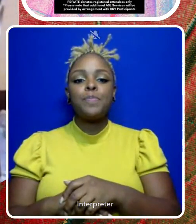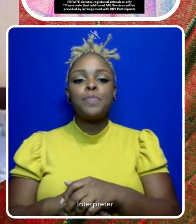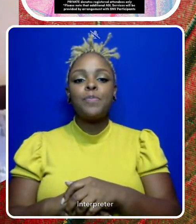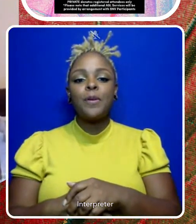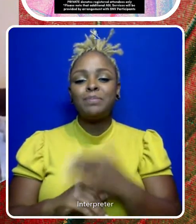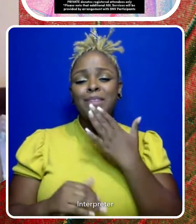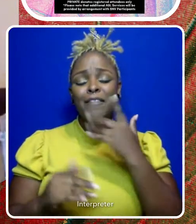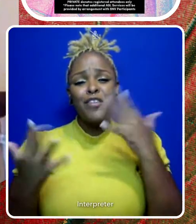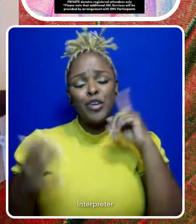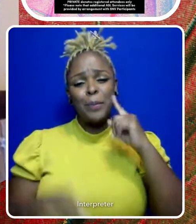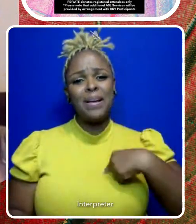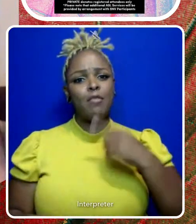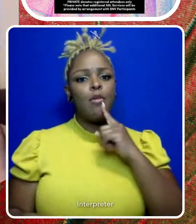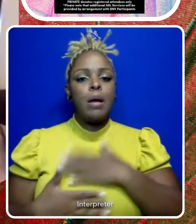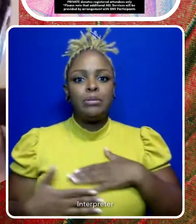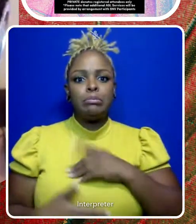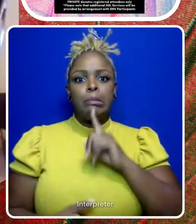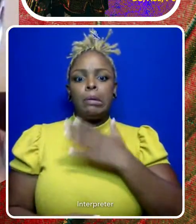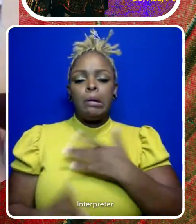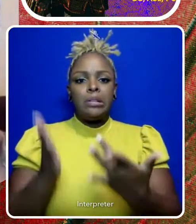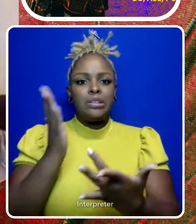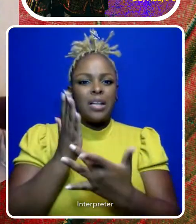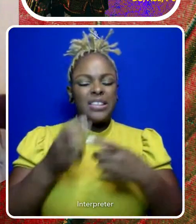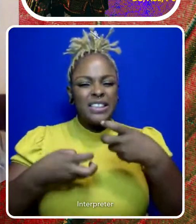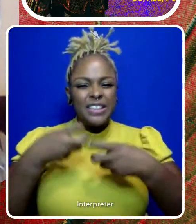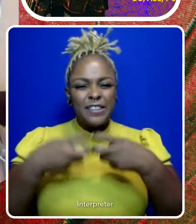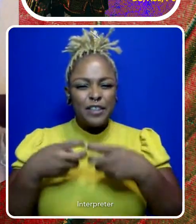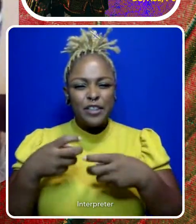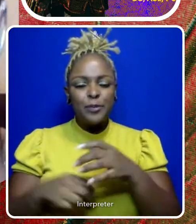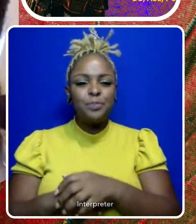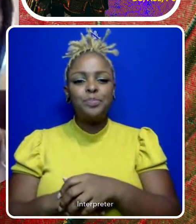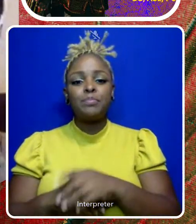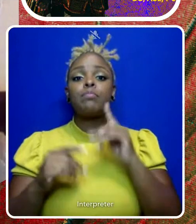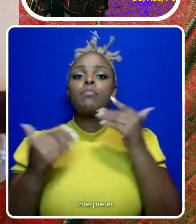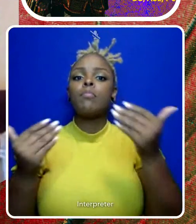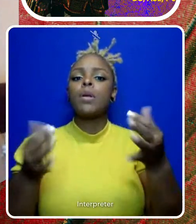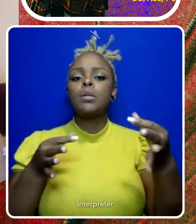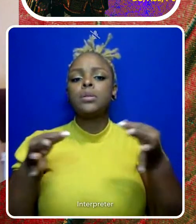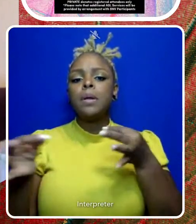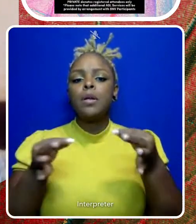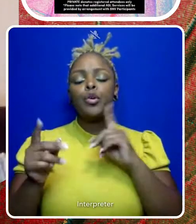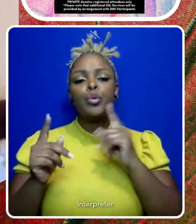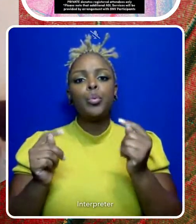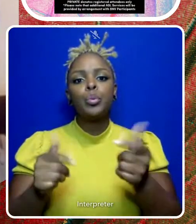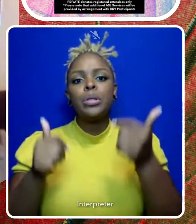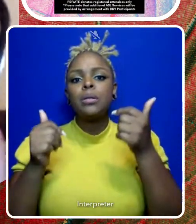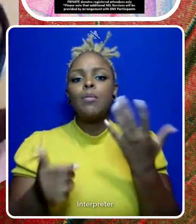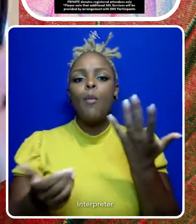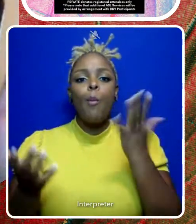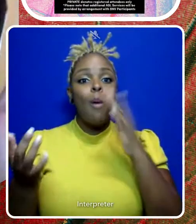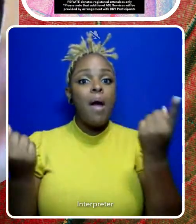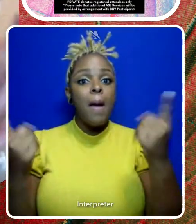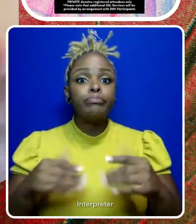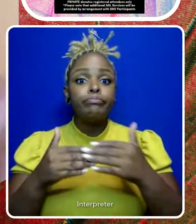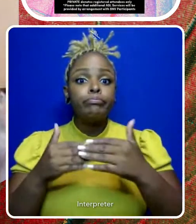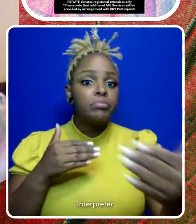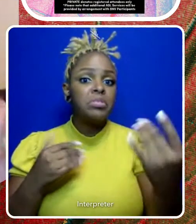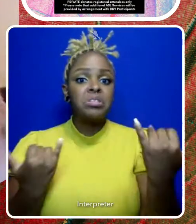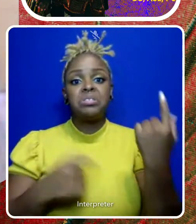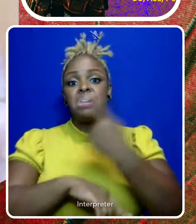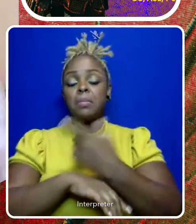technical difficulty. I'm going to explain quickly what will happen today. So, hi, in case everyone hasn't kind